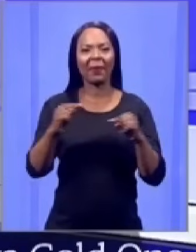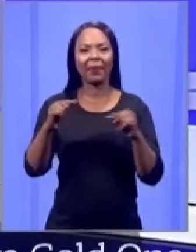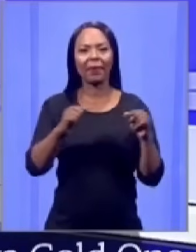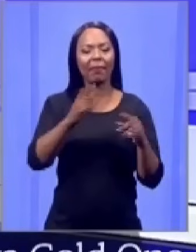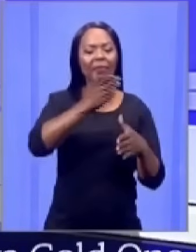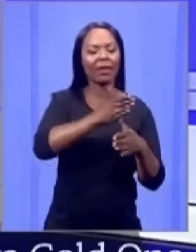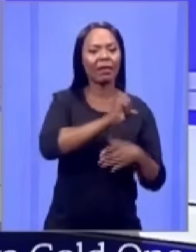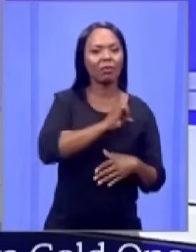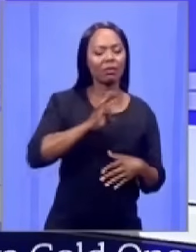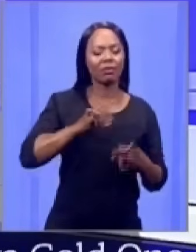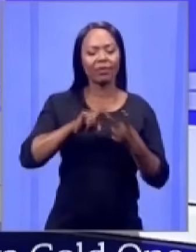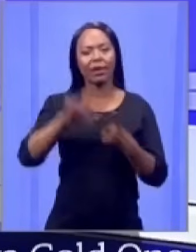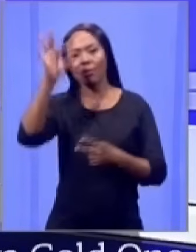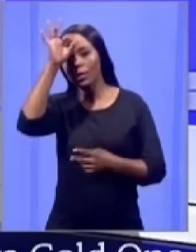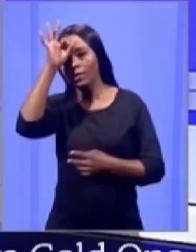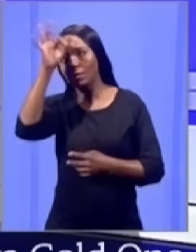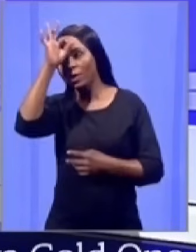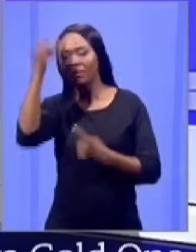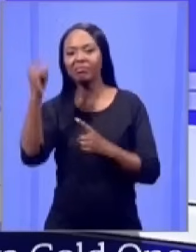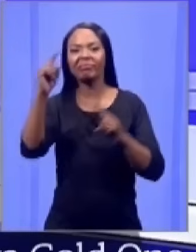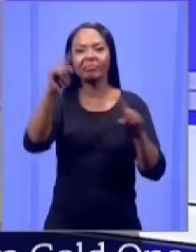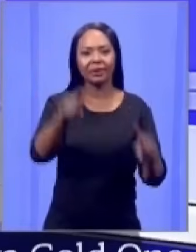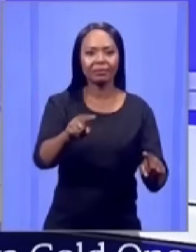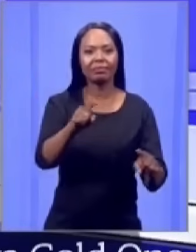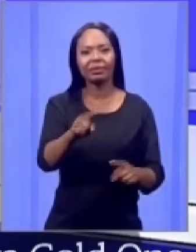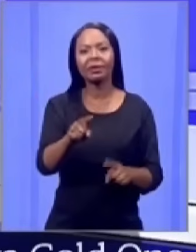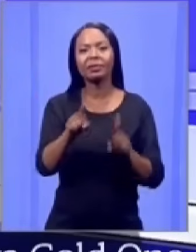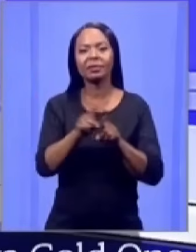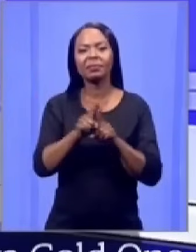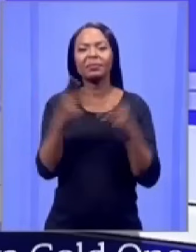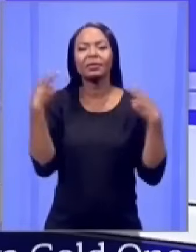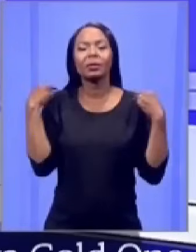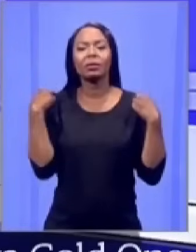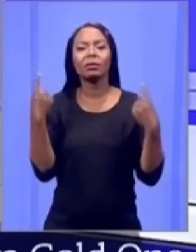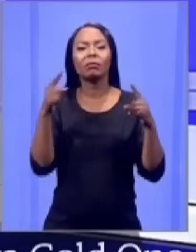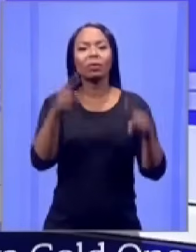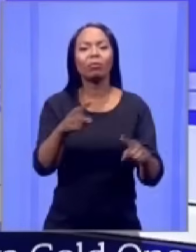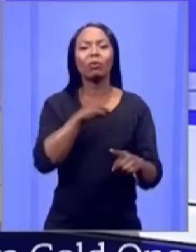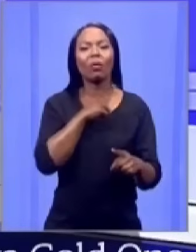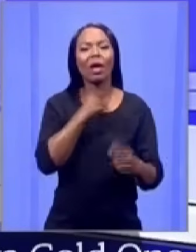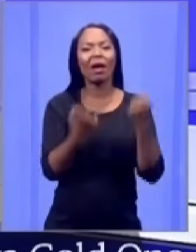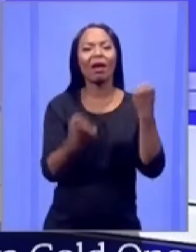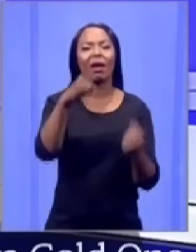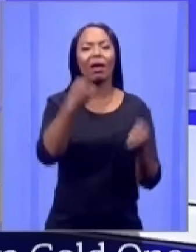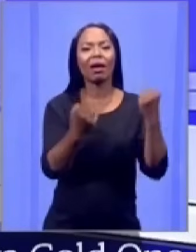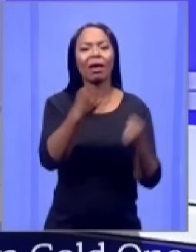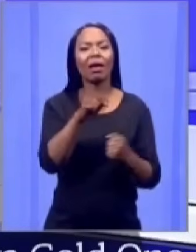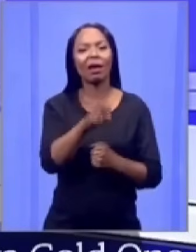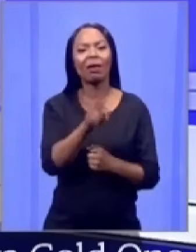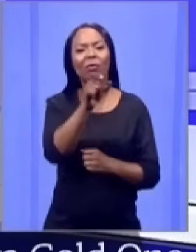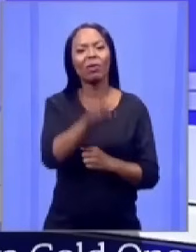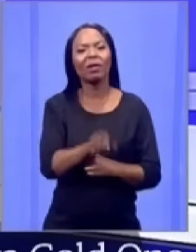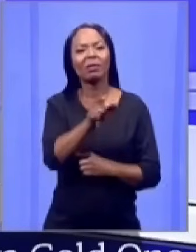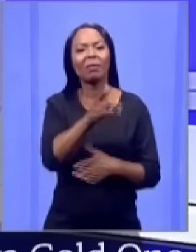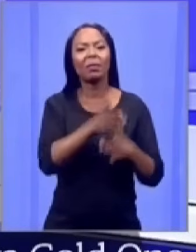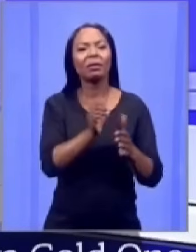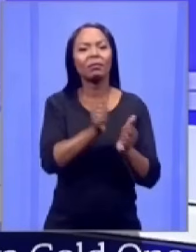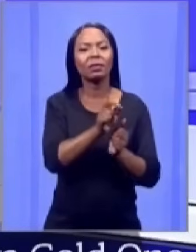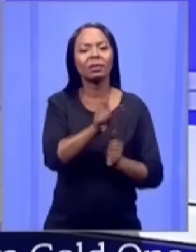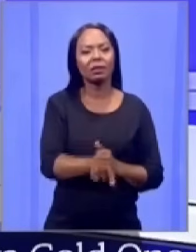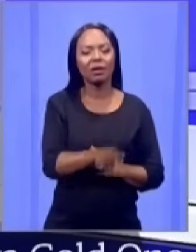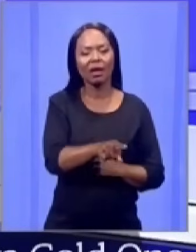mapolesa. Morafo o ile wa romela mapolesa le bahlanka ba tsa tshireletso ka mora ho tjheswa ha koloi ya e mong wa basebetsi. E se le beke jwale